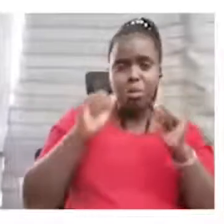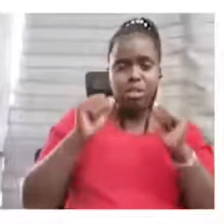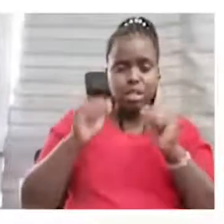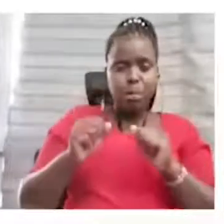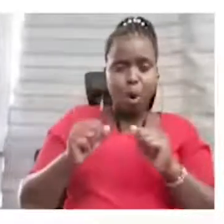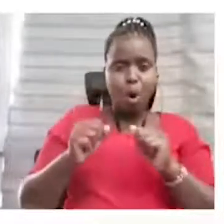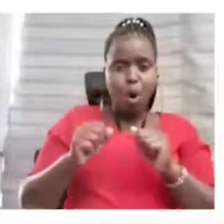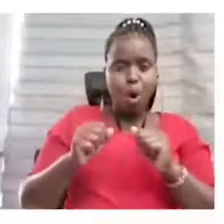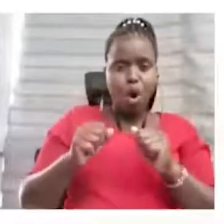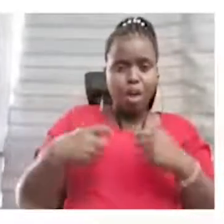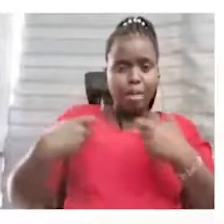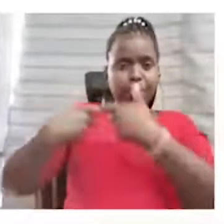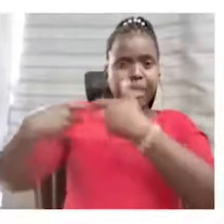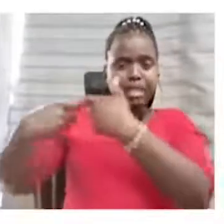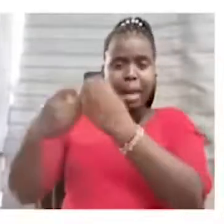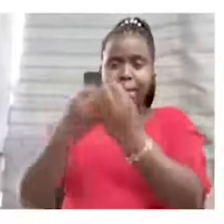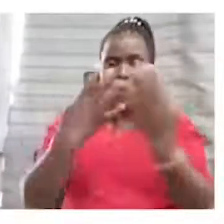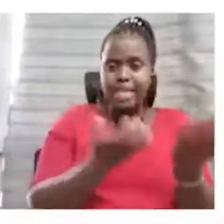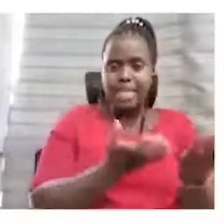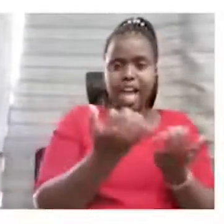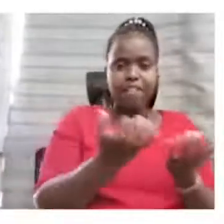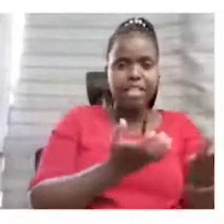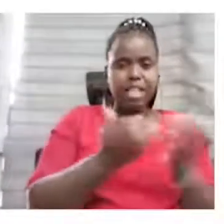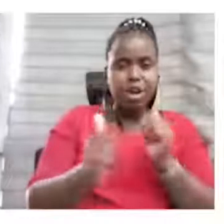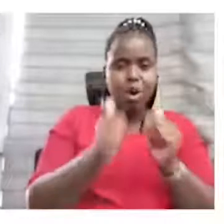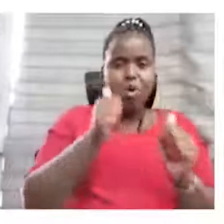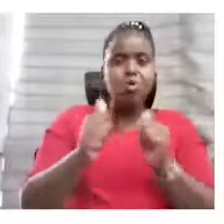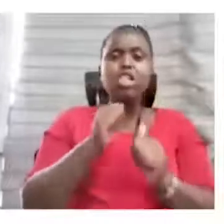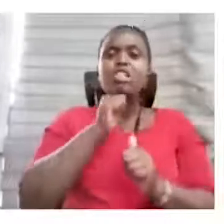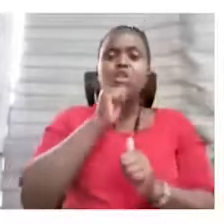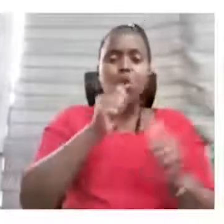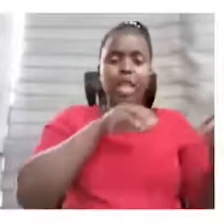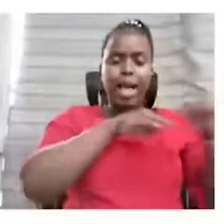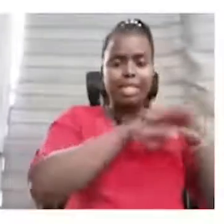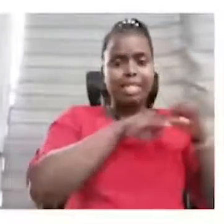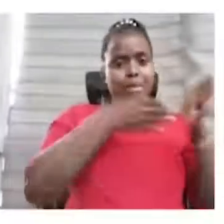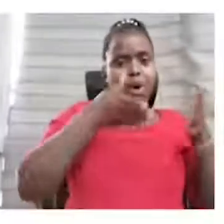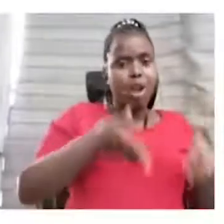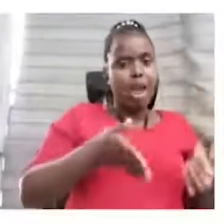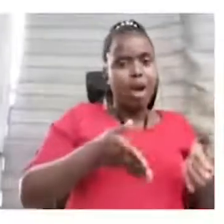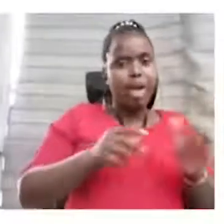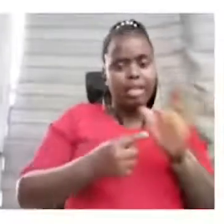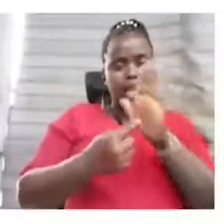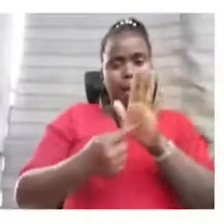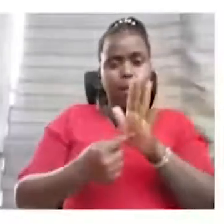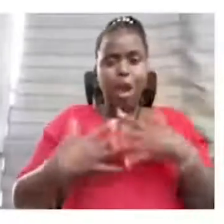many services that are inaccessible at the moment, like education, healthcare, and many other